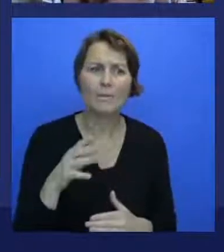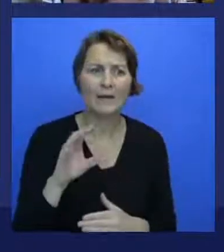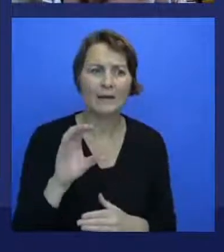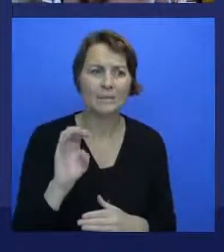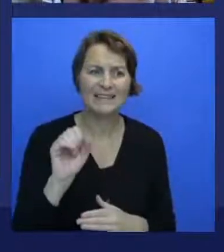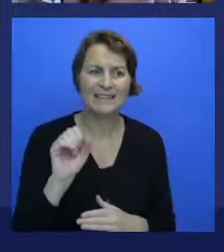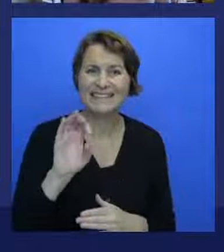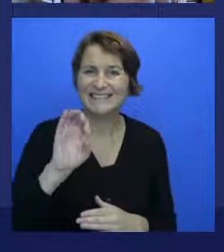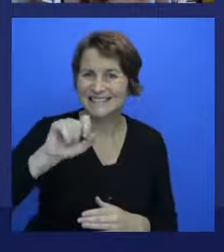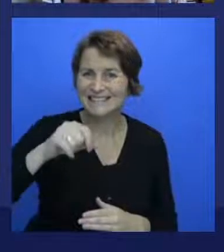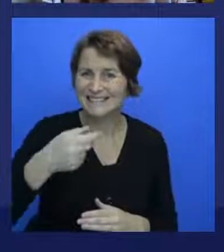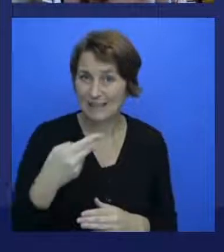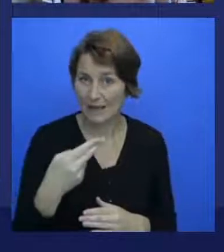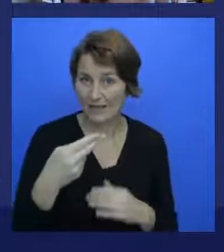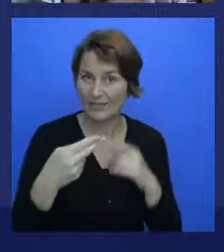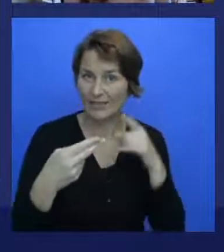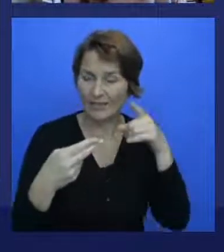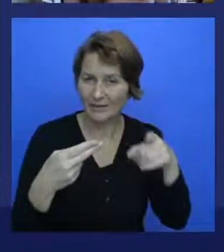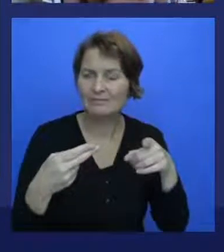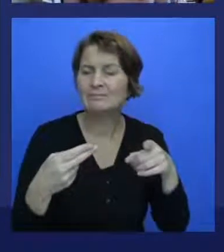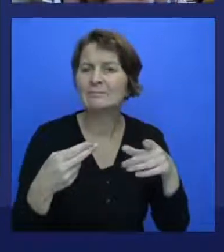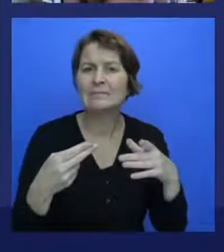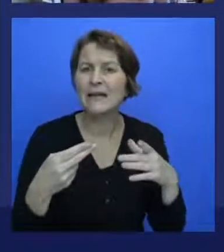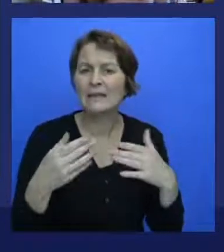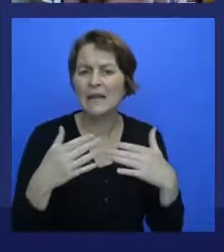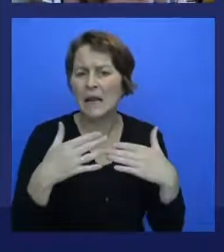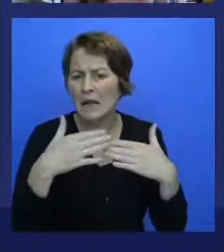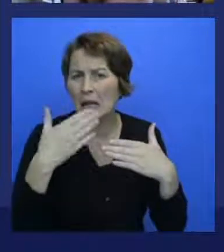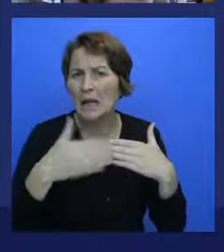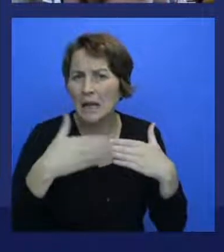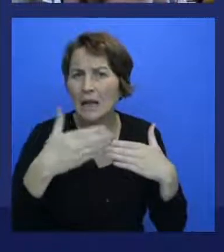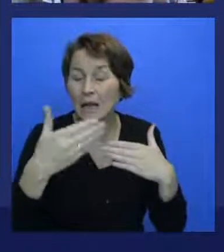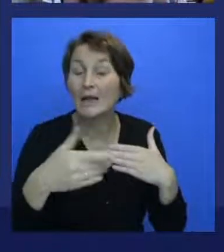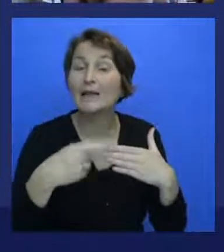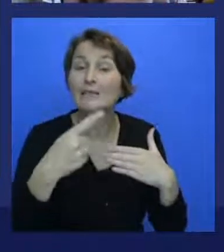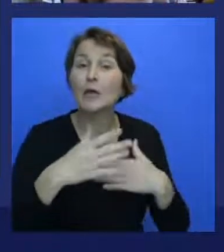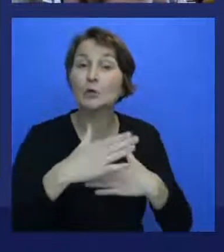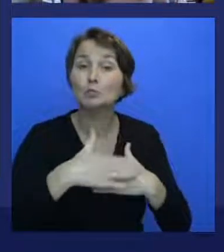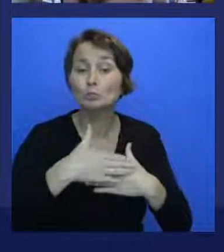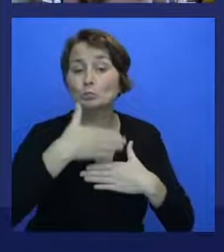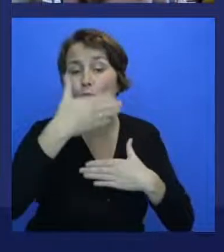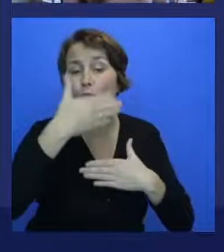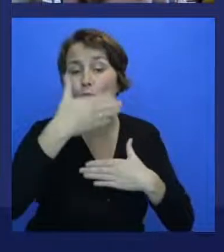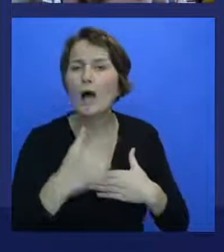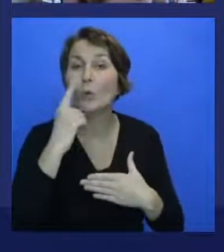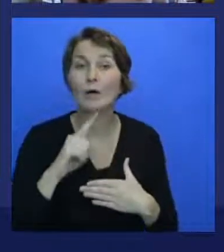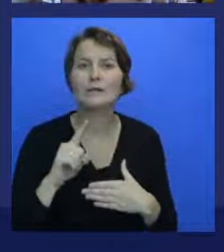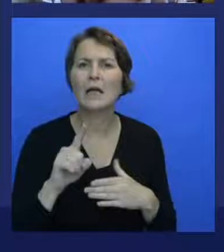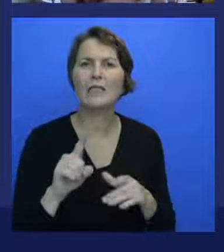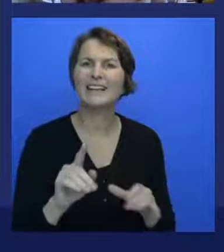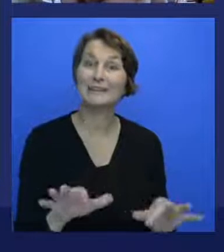detection temporary, and I will continue after things have died down again, and I know nothing special is happening. That's basically the option that you